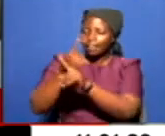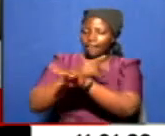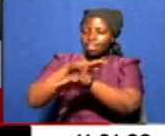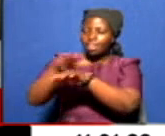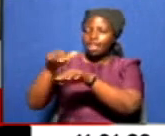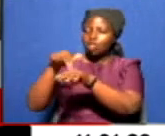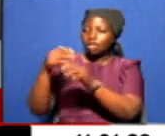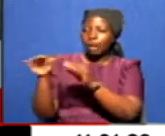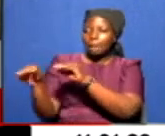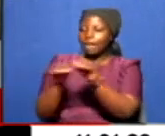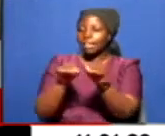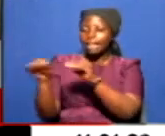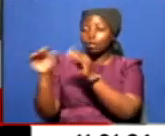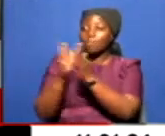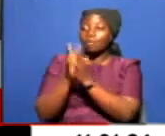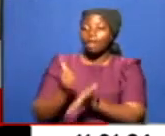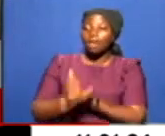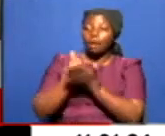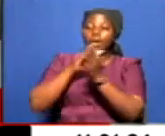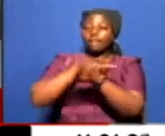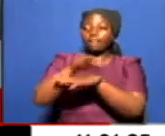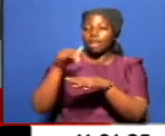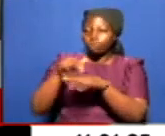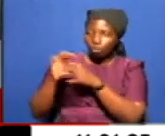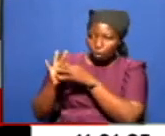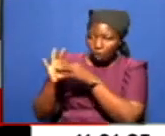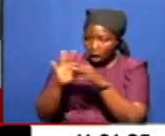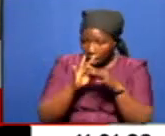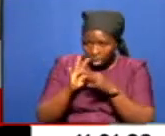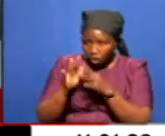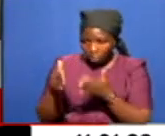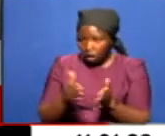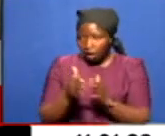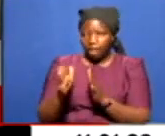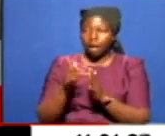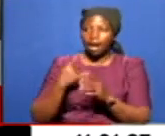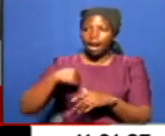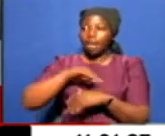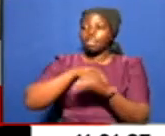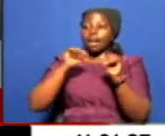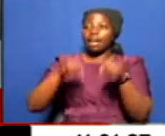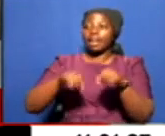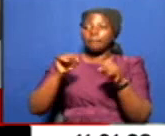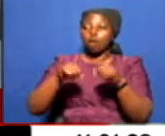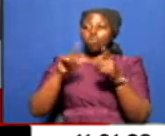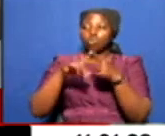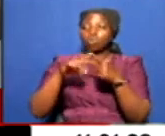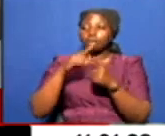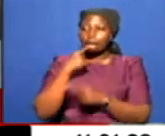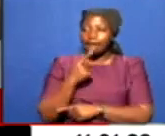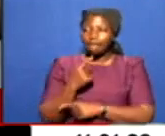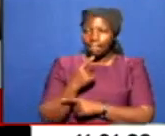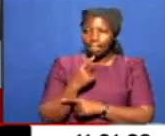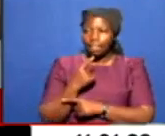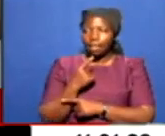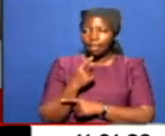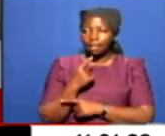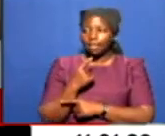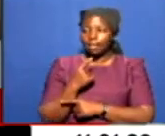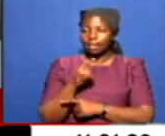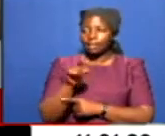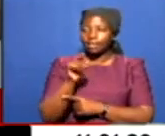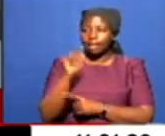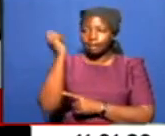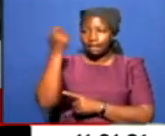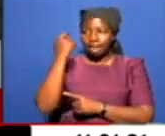With the help of the national coordination mechanism, we are able to tell that okay, these are